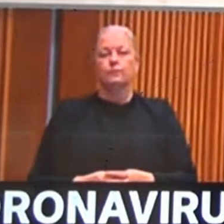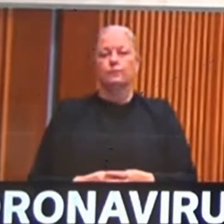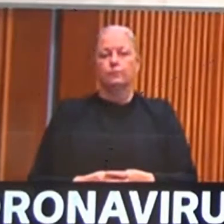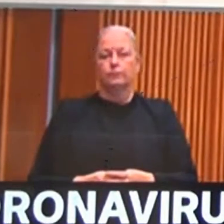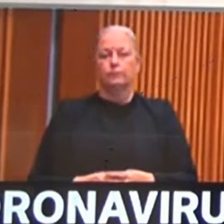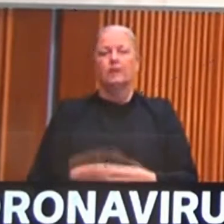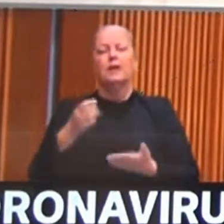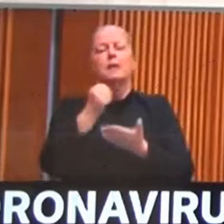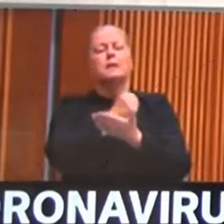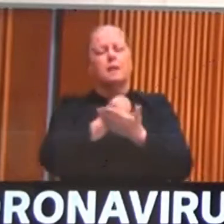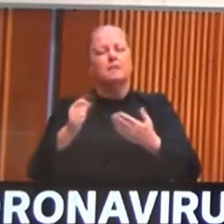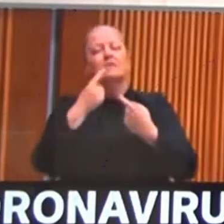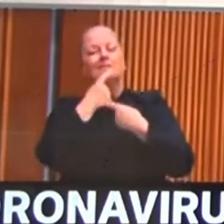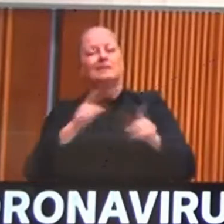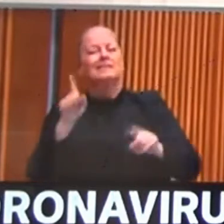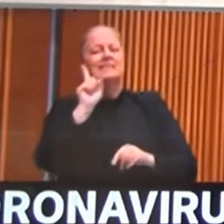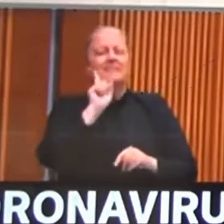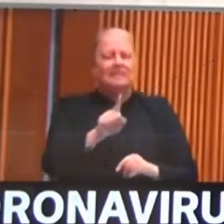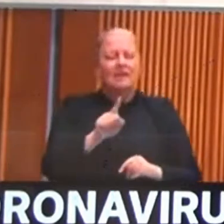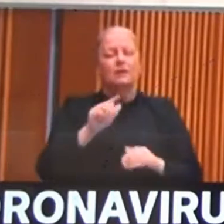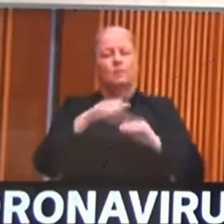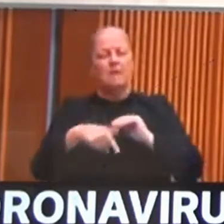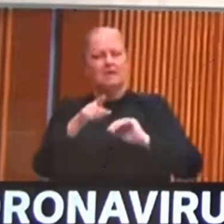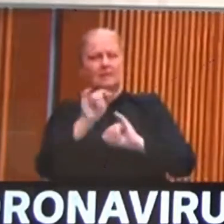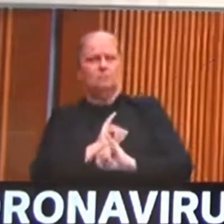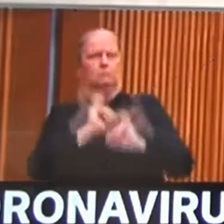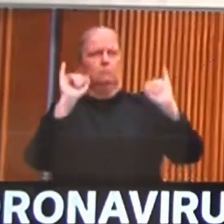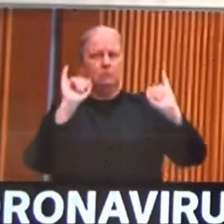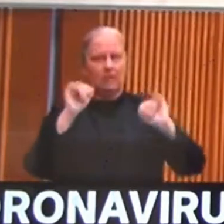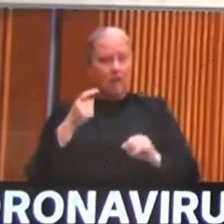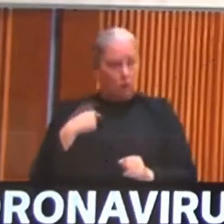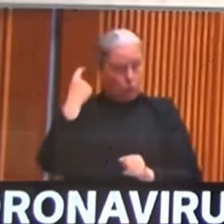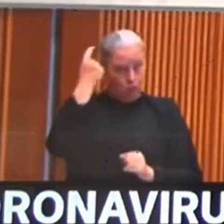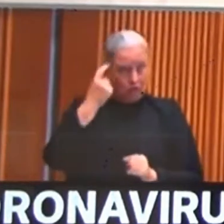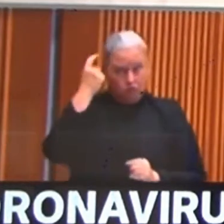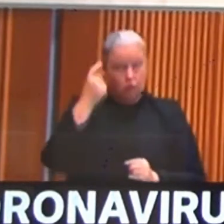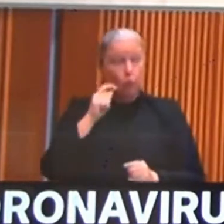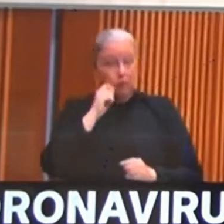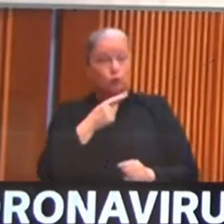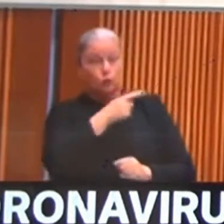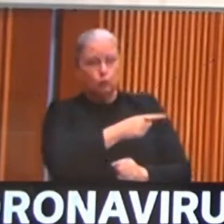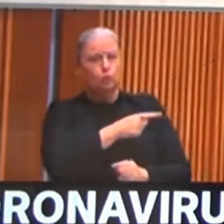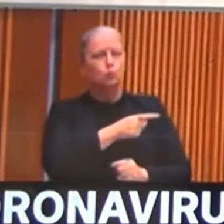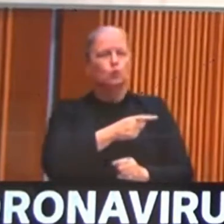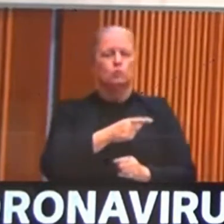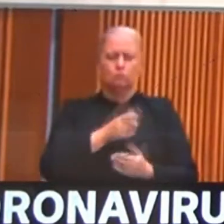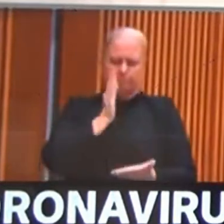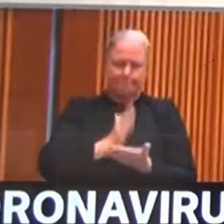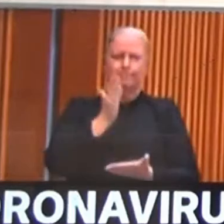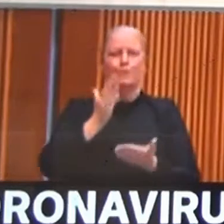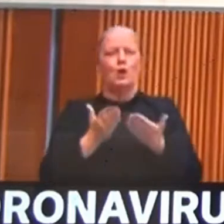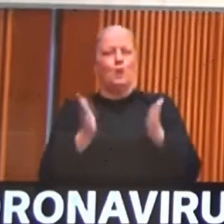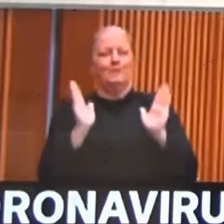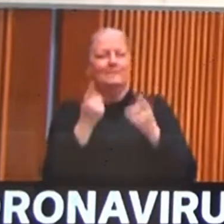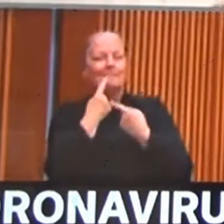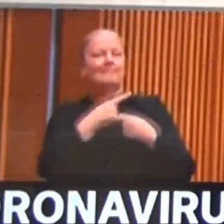on international data, not local data. How transparent are you going to be about the local data when that is gained? And will